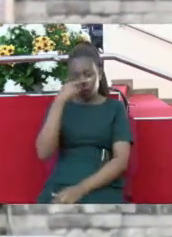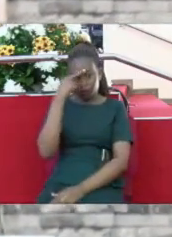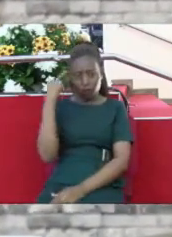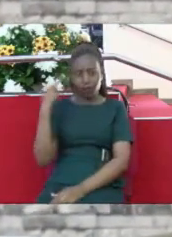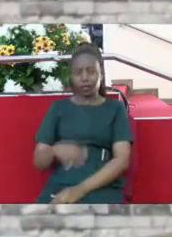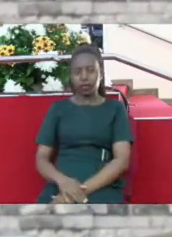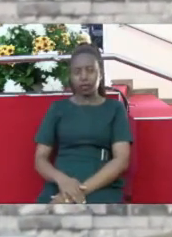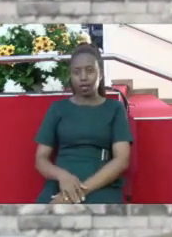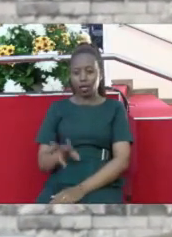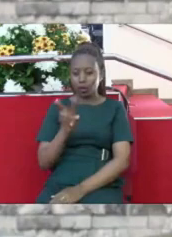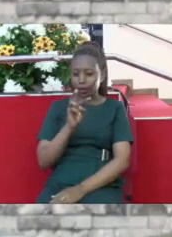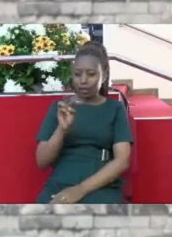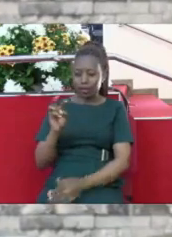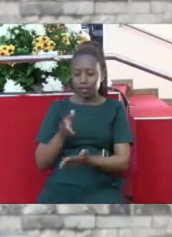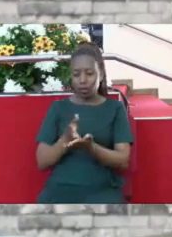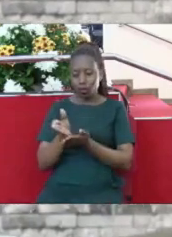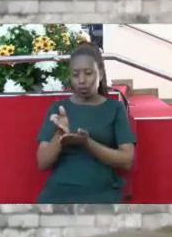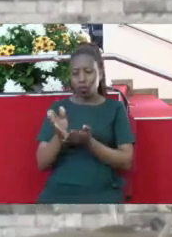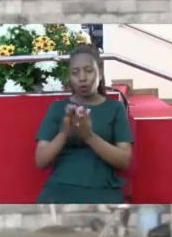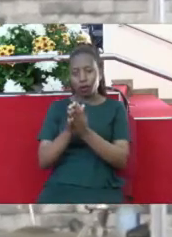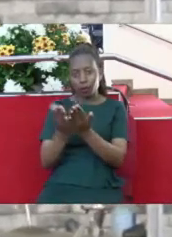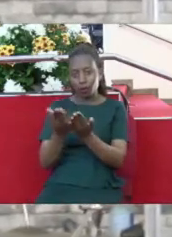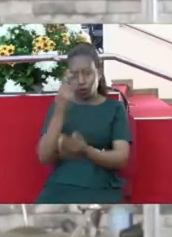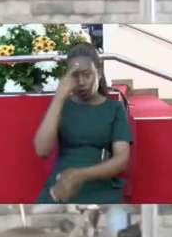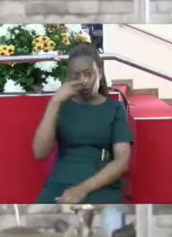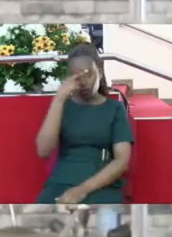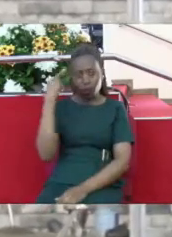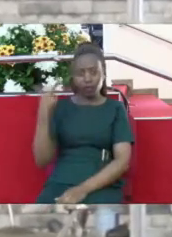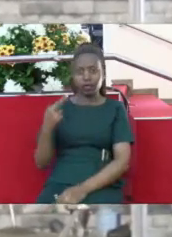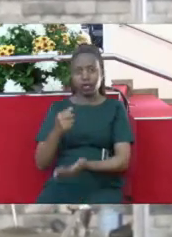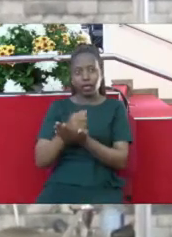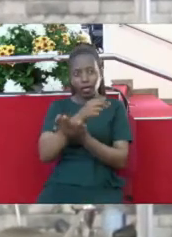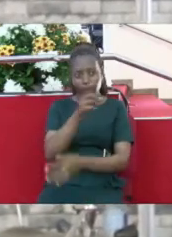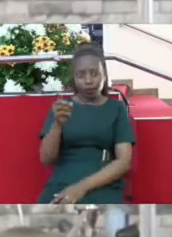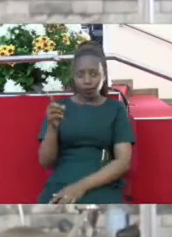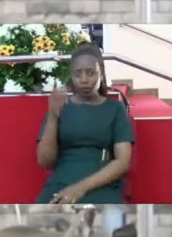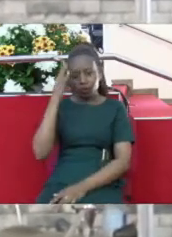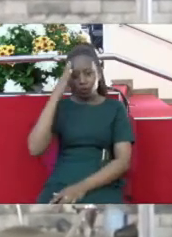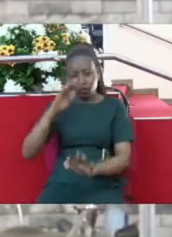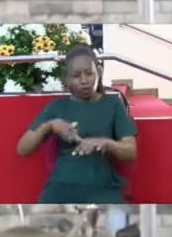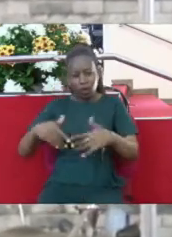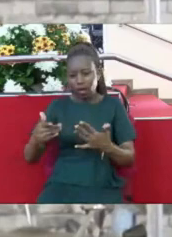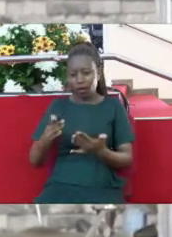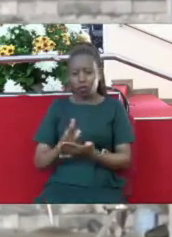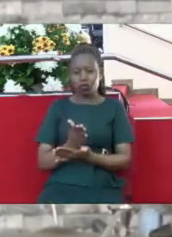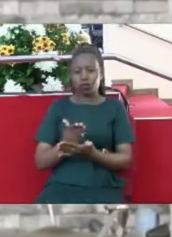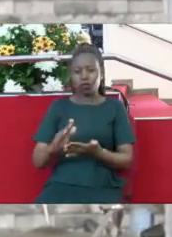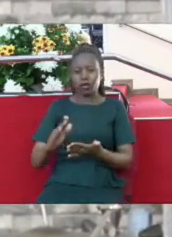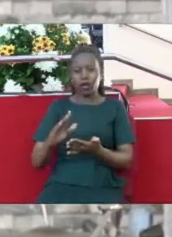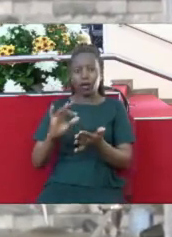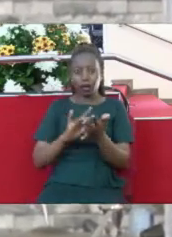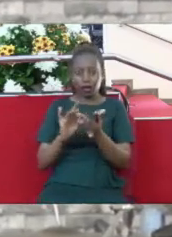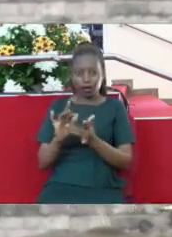book of Romans kushuhudia kupitia kitabu cha Warumi will help us to know how we can share Christ. Itatusaidia kujua